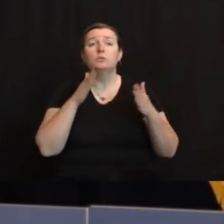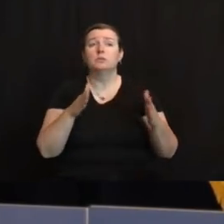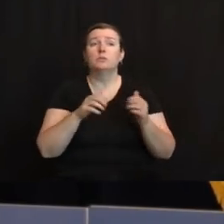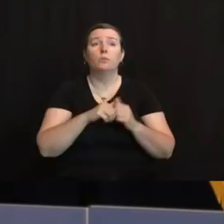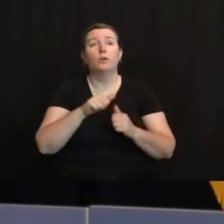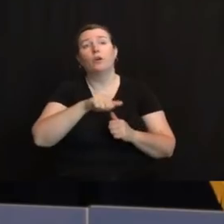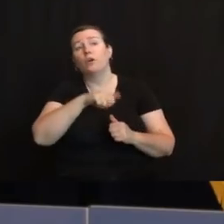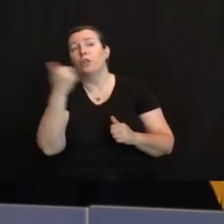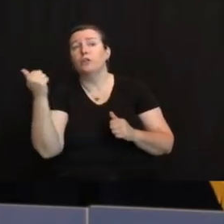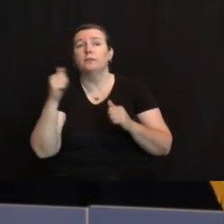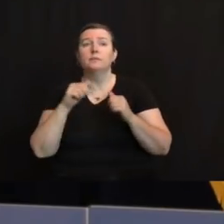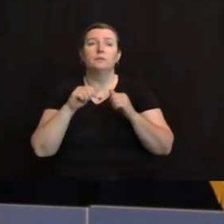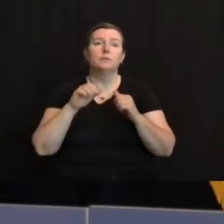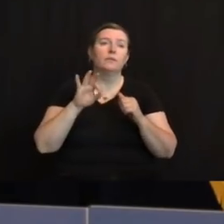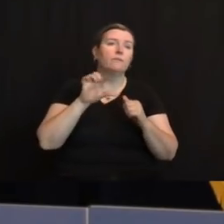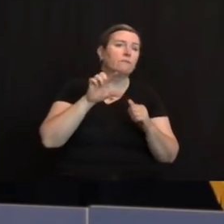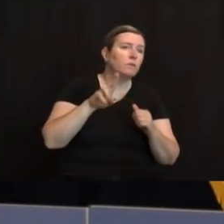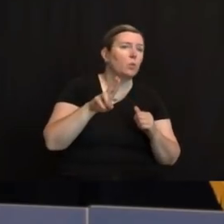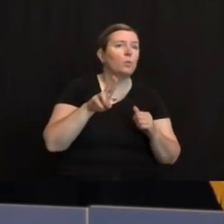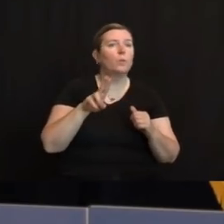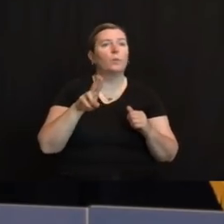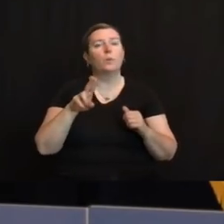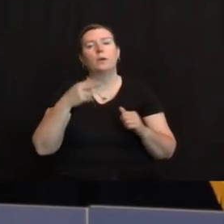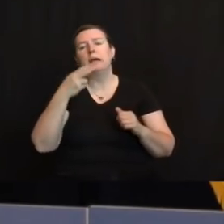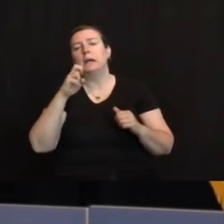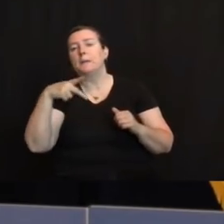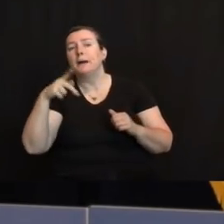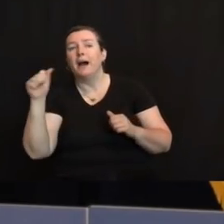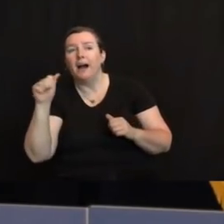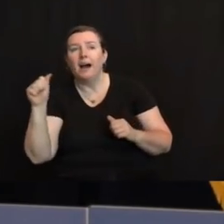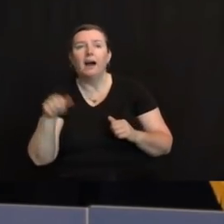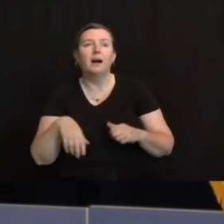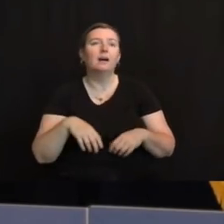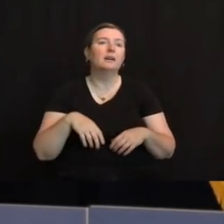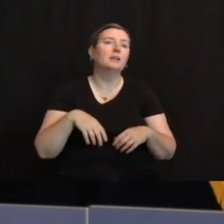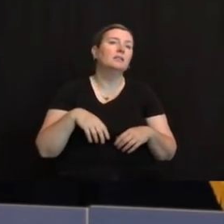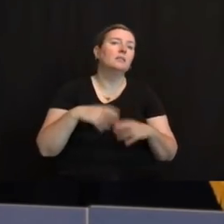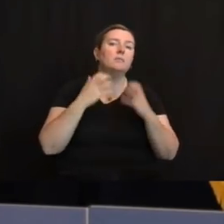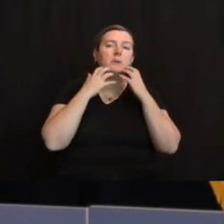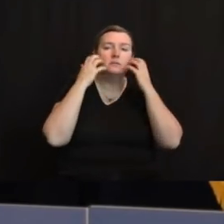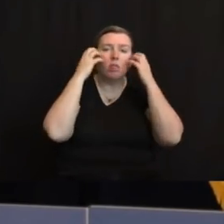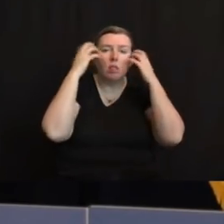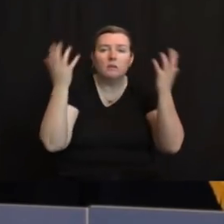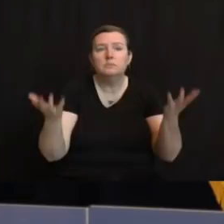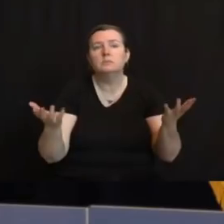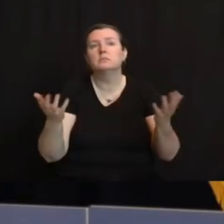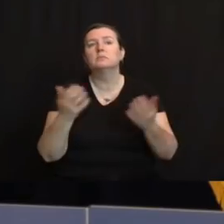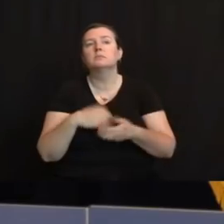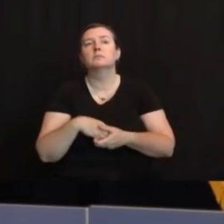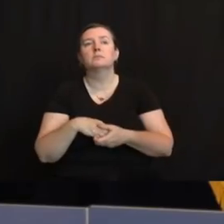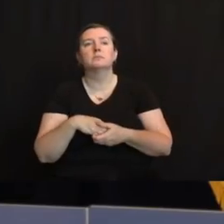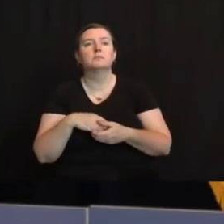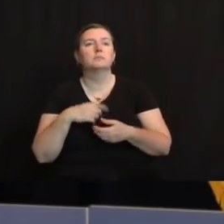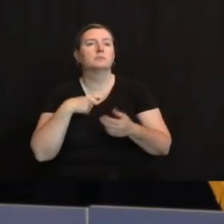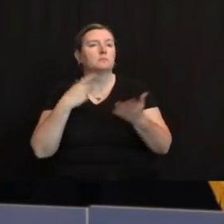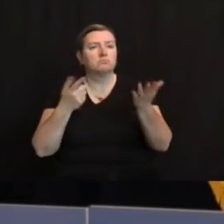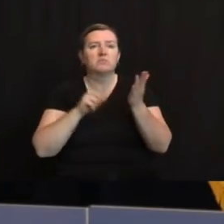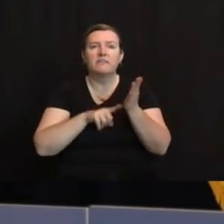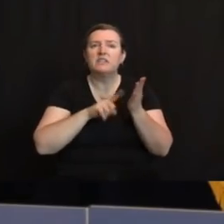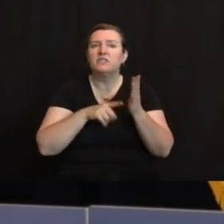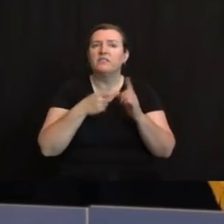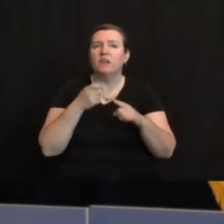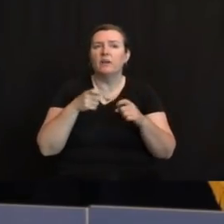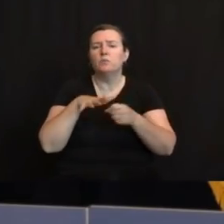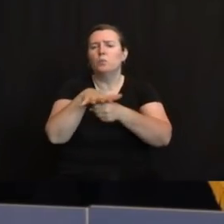and years, whether it be hepatitis A or measles or any bunch of other outbreaks there, is an investigation that's done by the local health